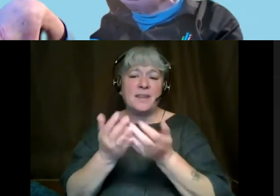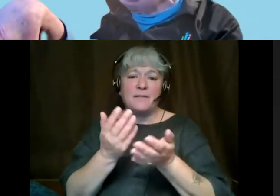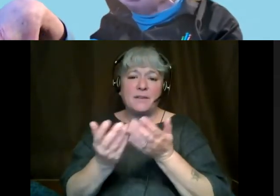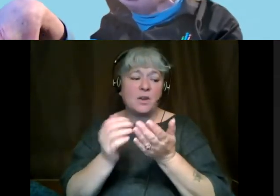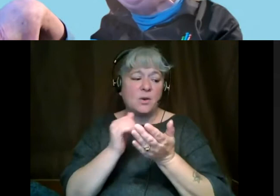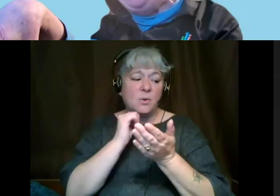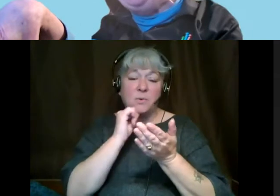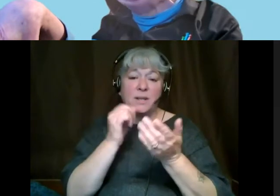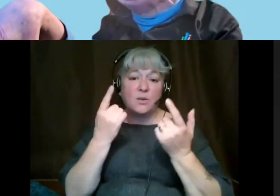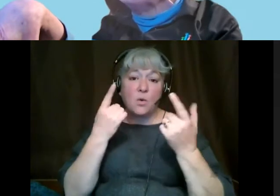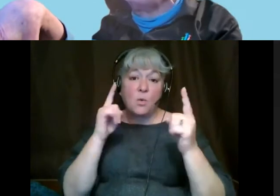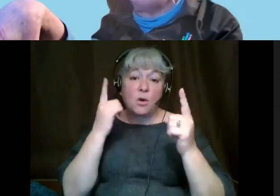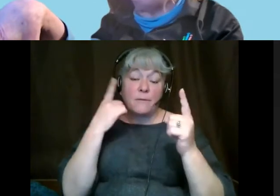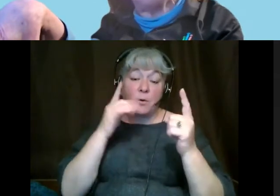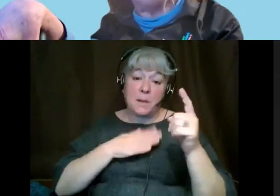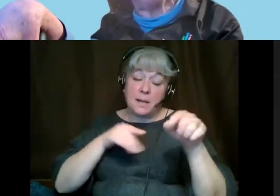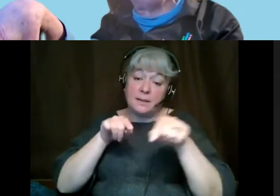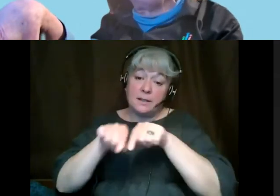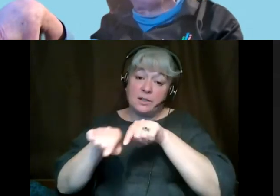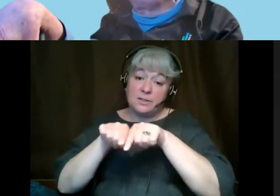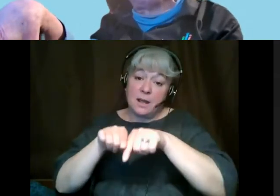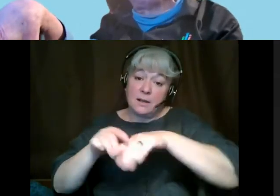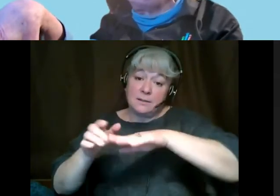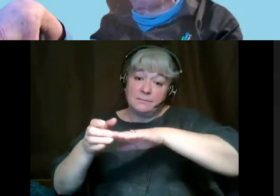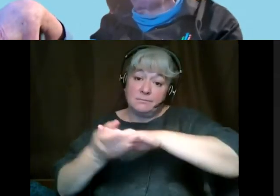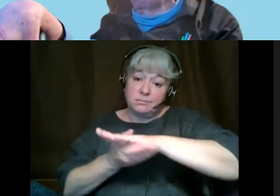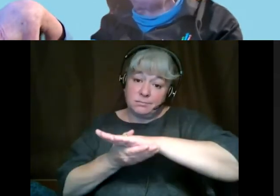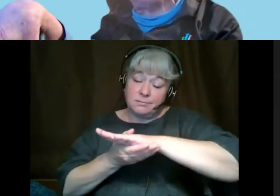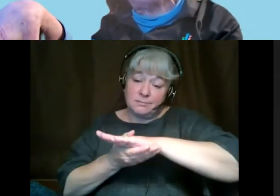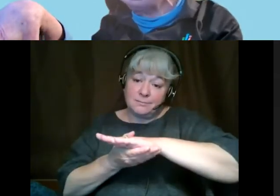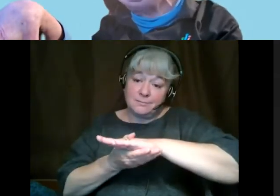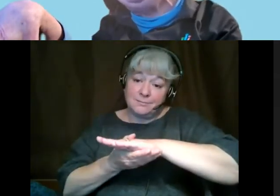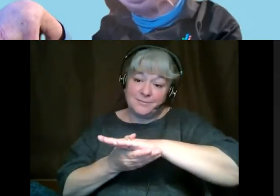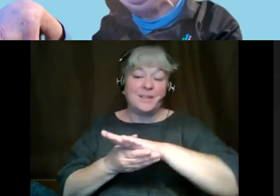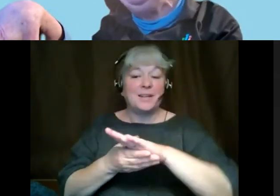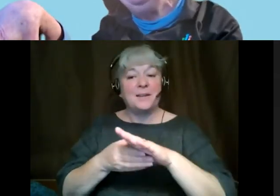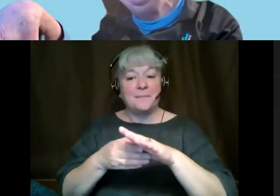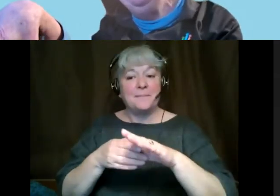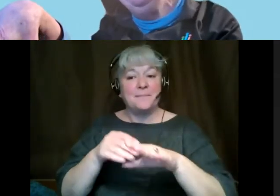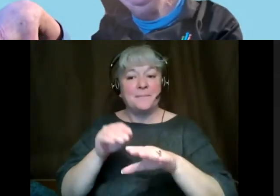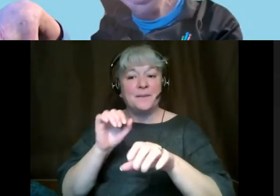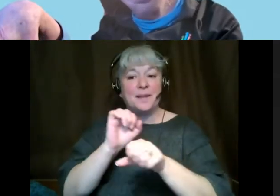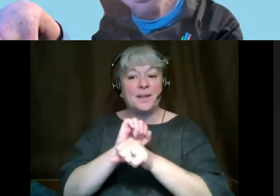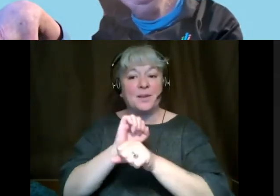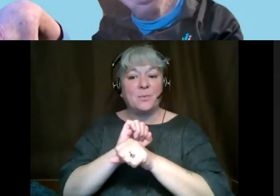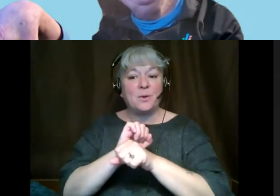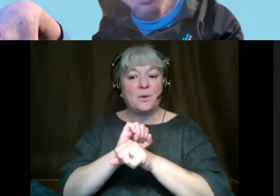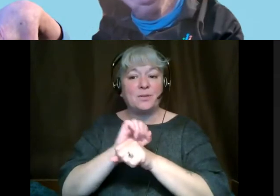work for my socks, it worked to sign checks with.